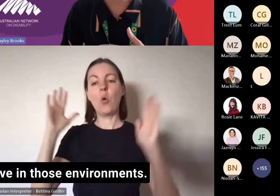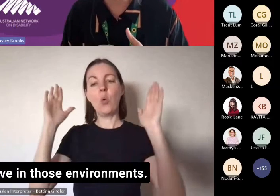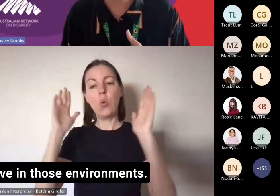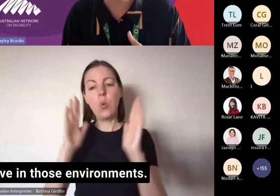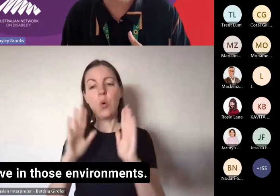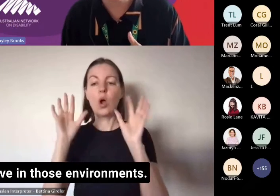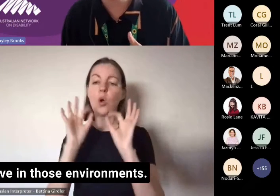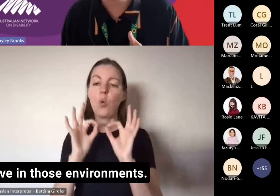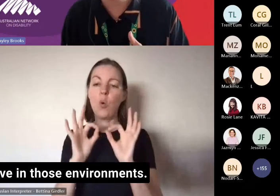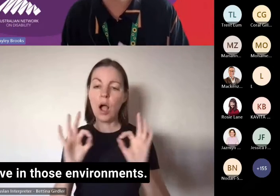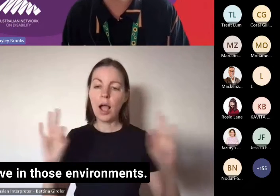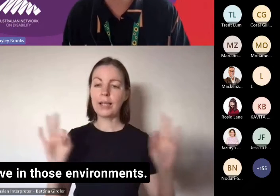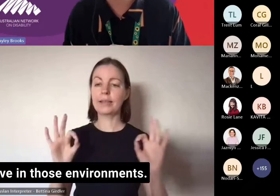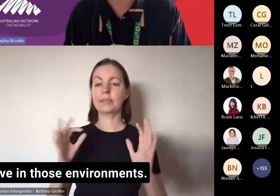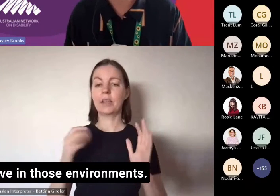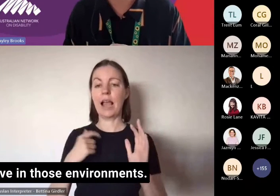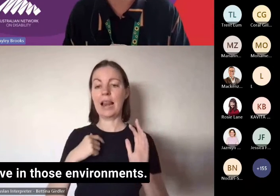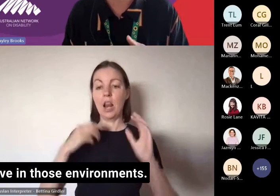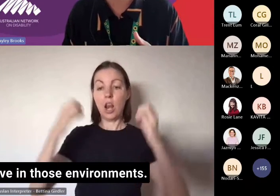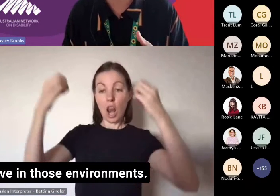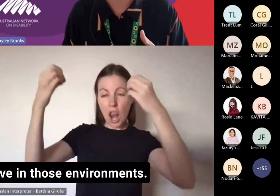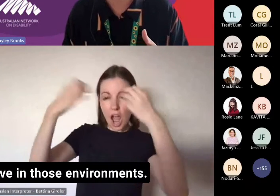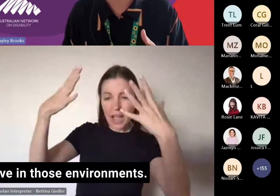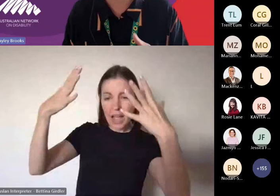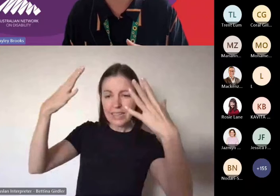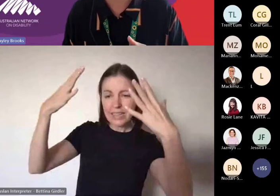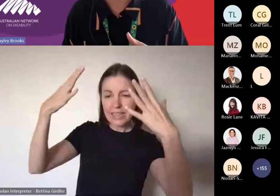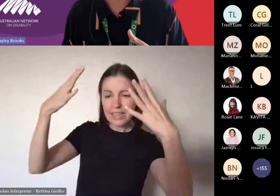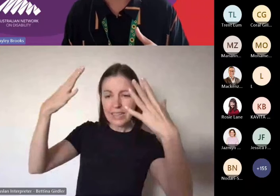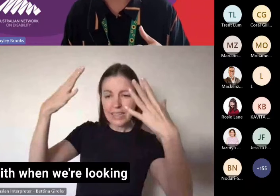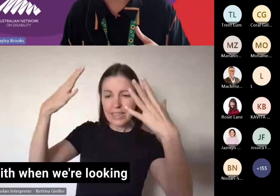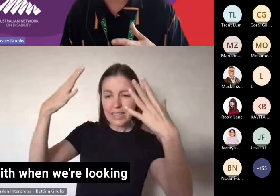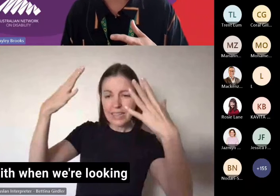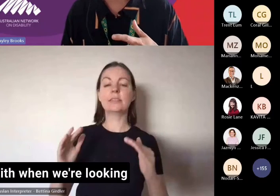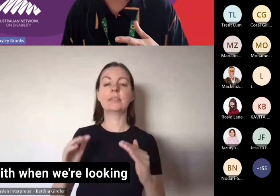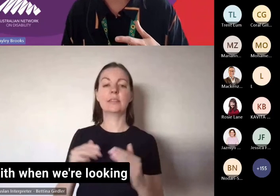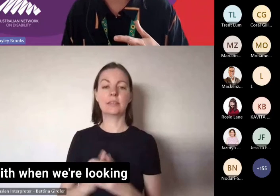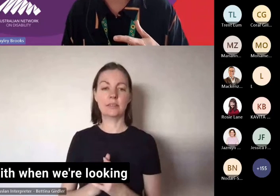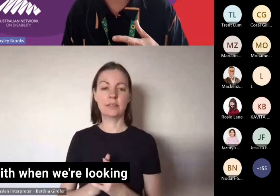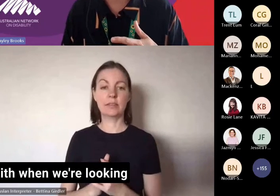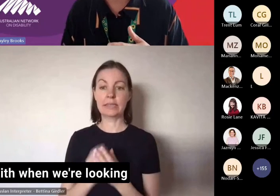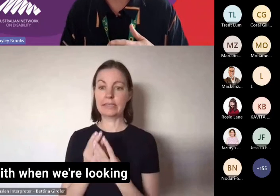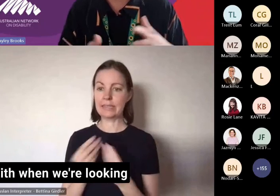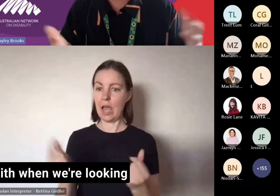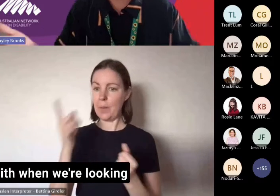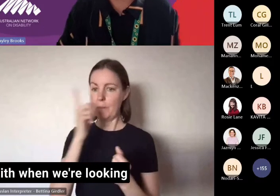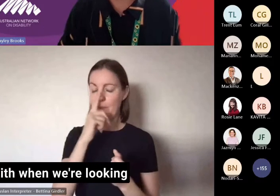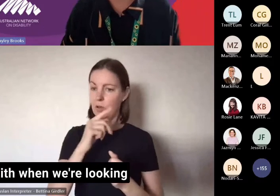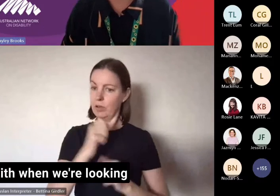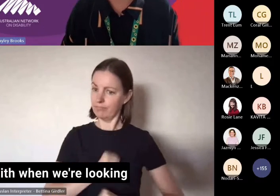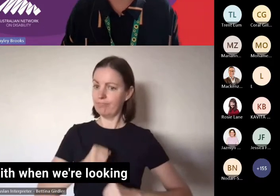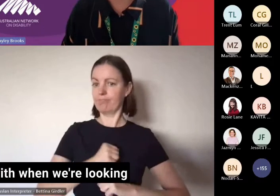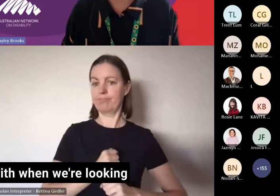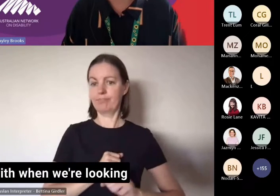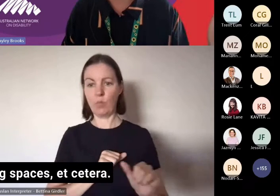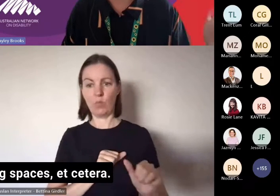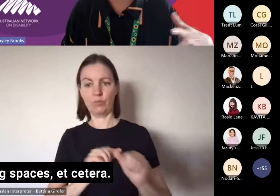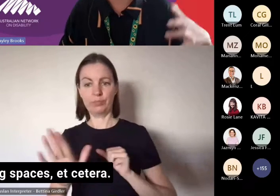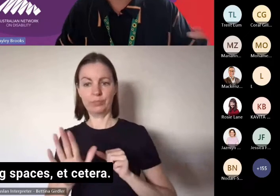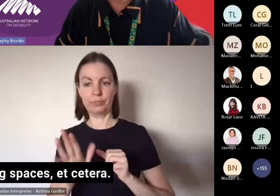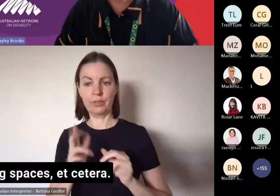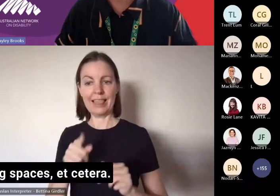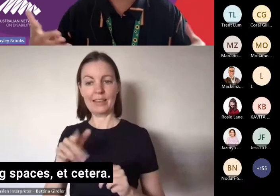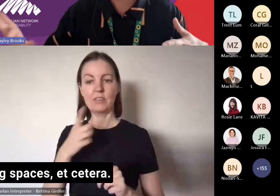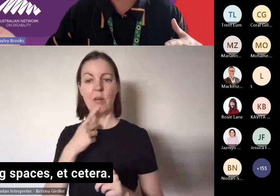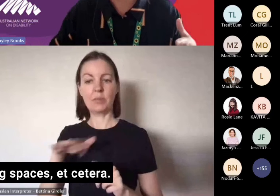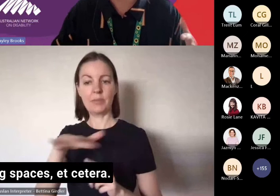some people really thrive in those environments. And similar with when we're looking